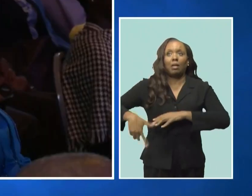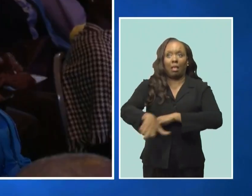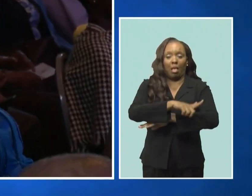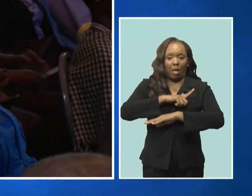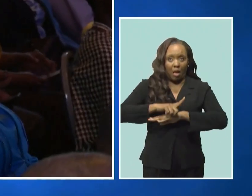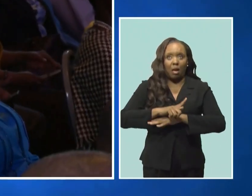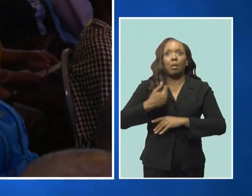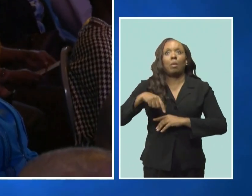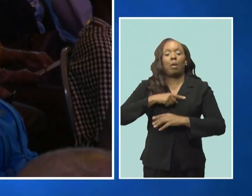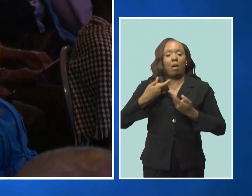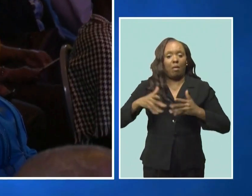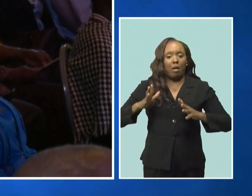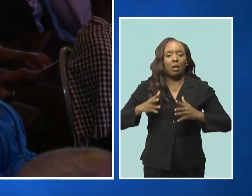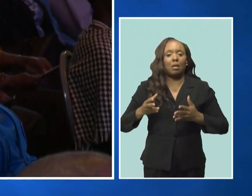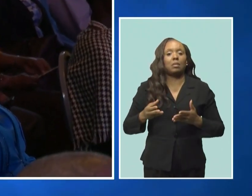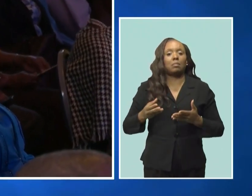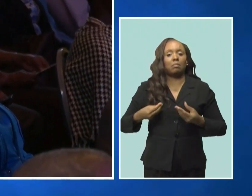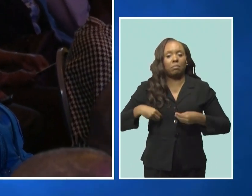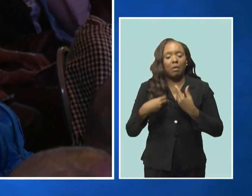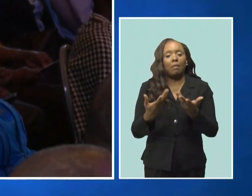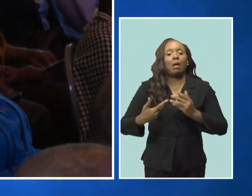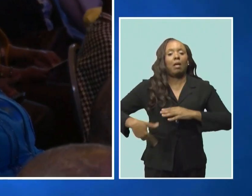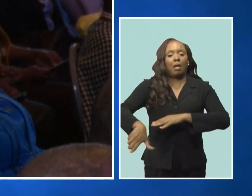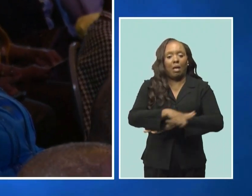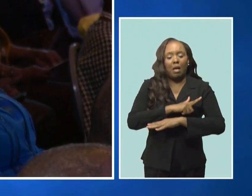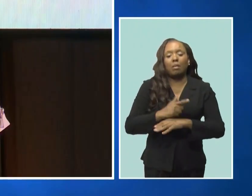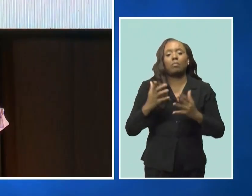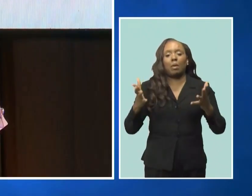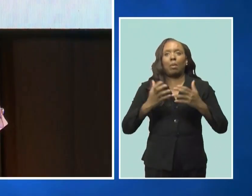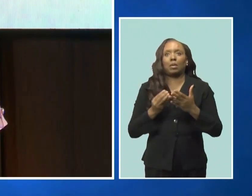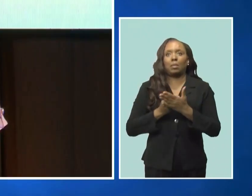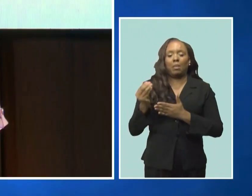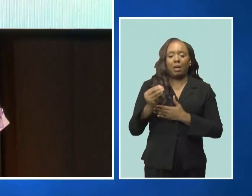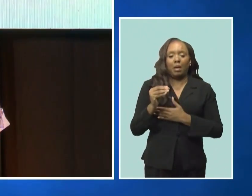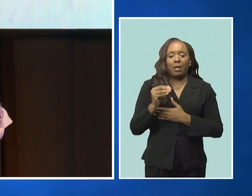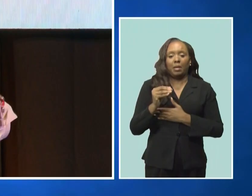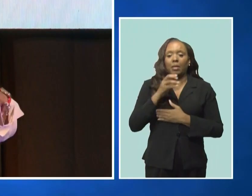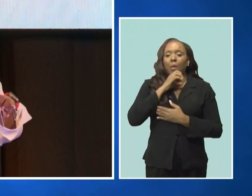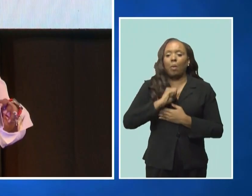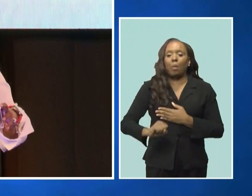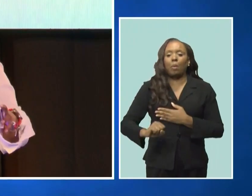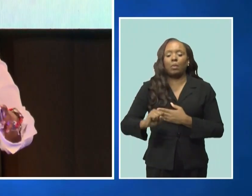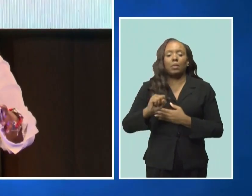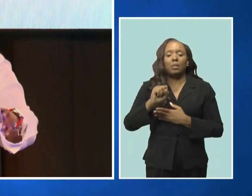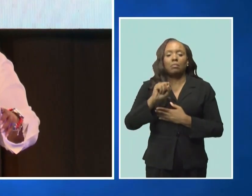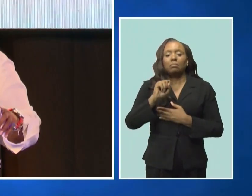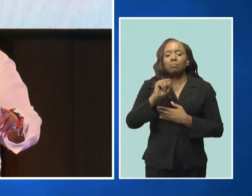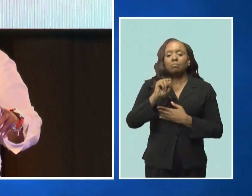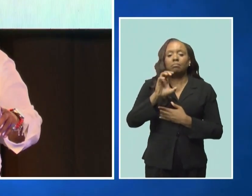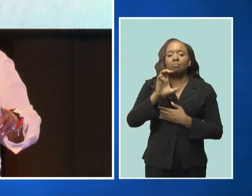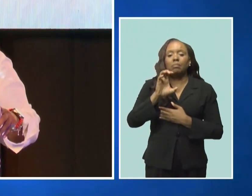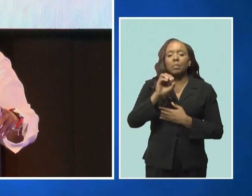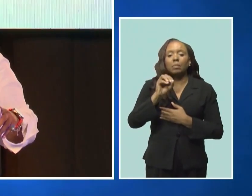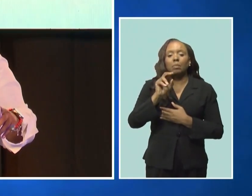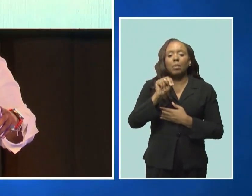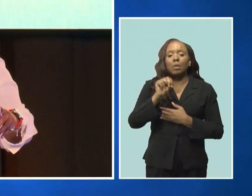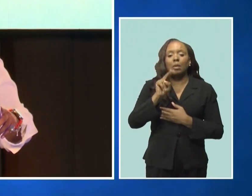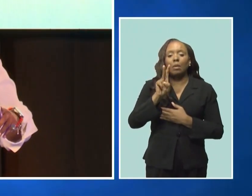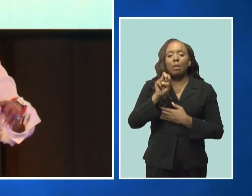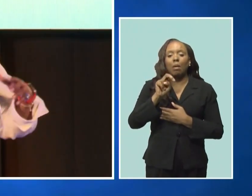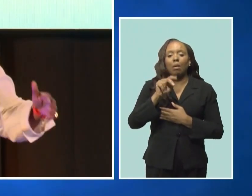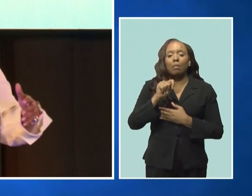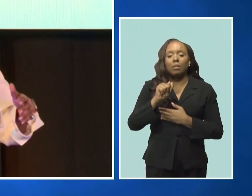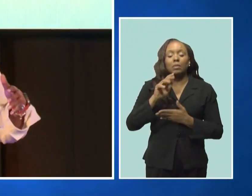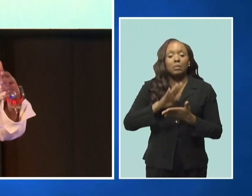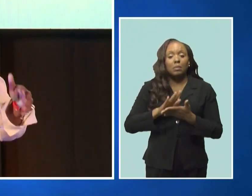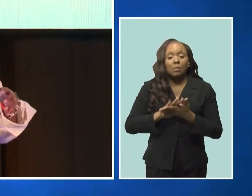to do, purchasing the site of the old Ursuline Convent and purchasing the site at Chelston in order to build